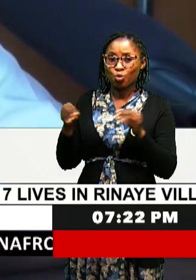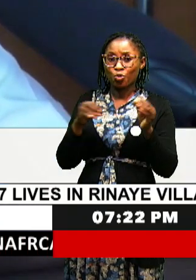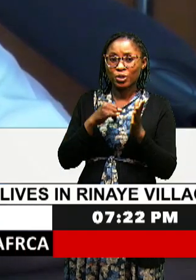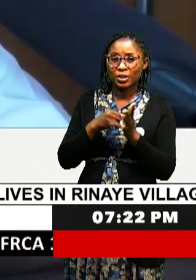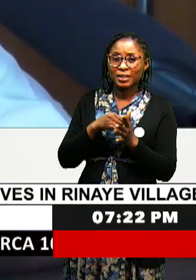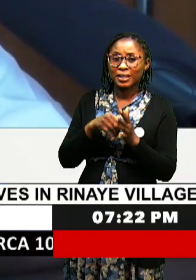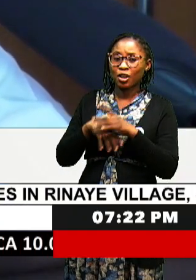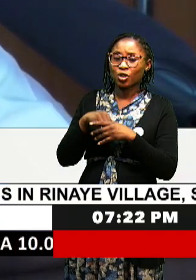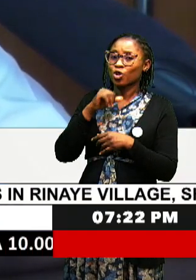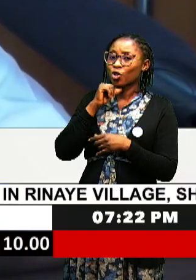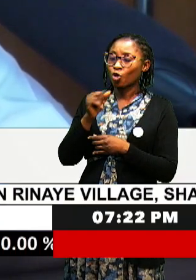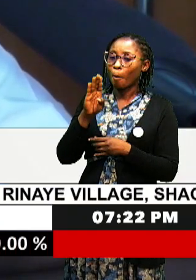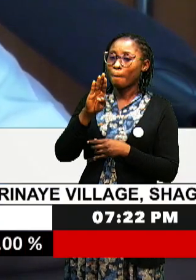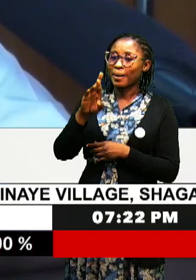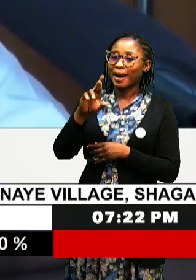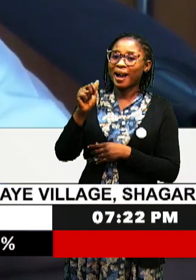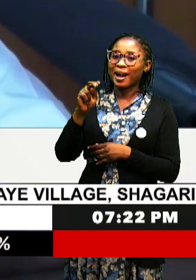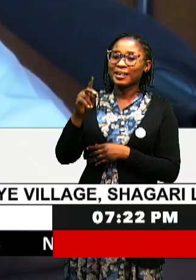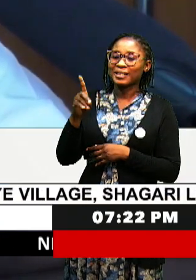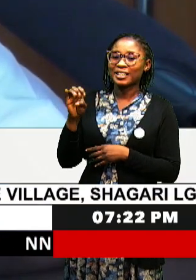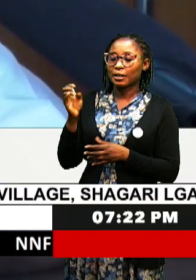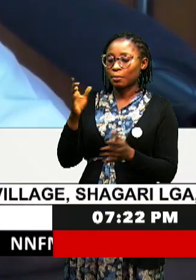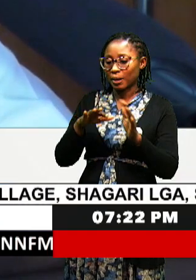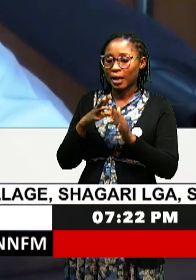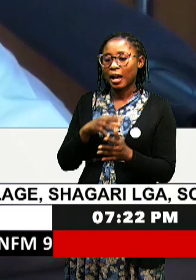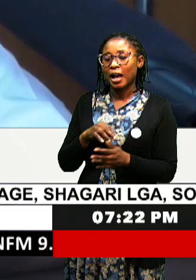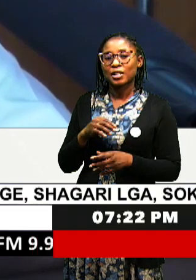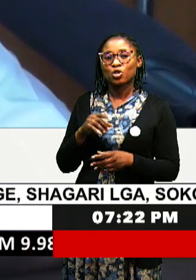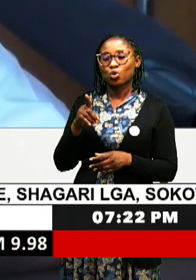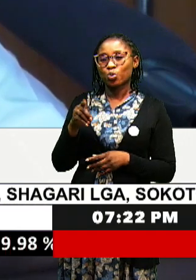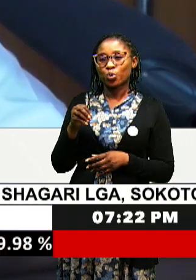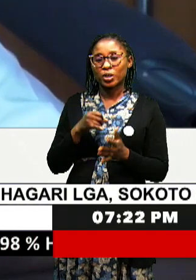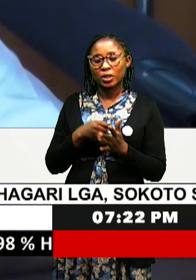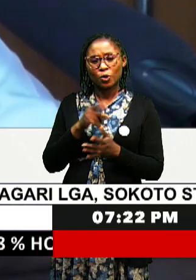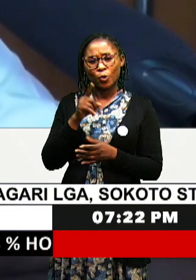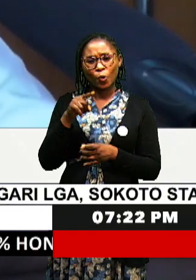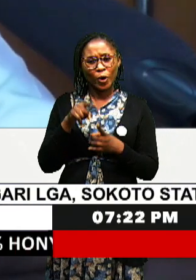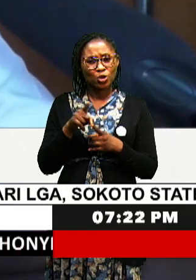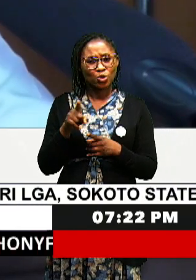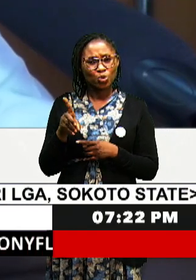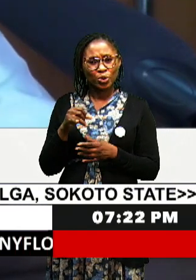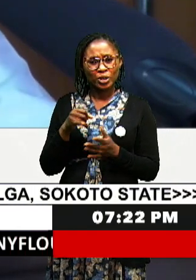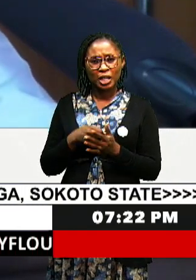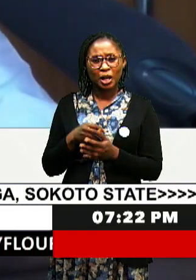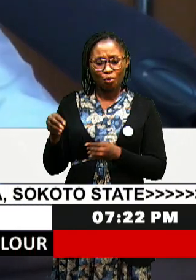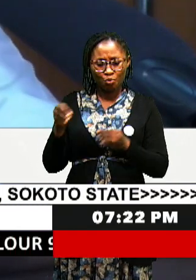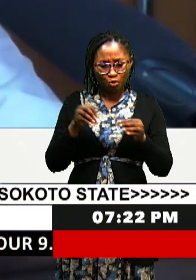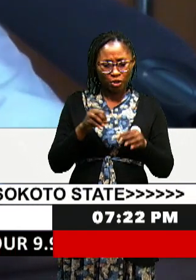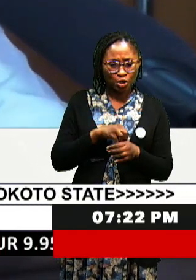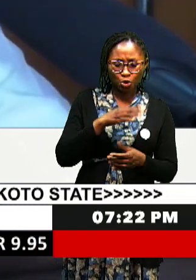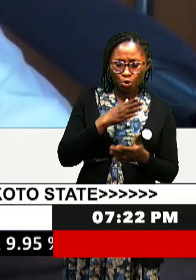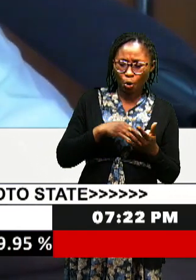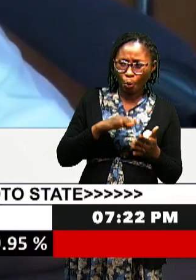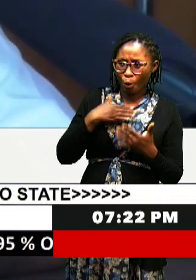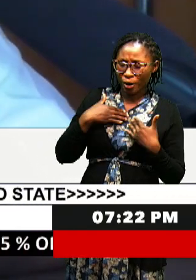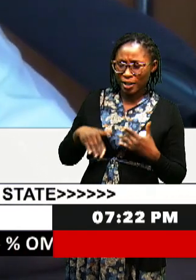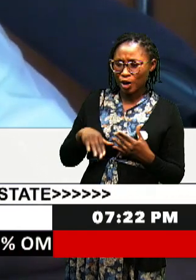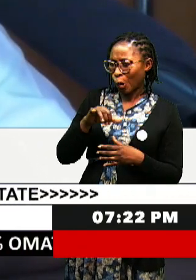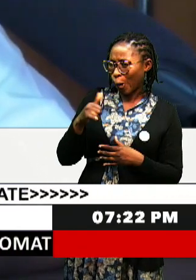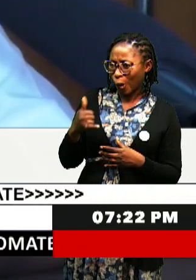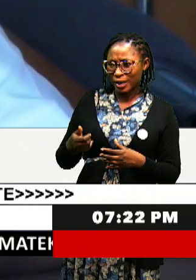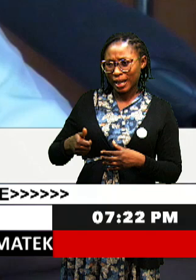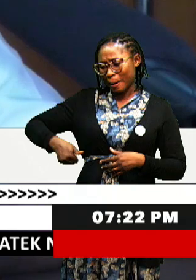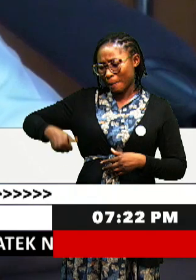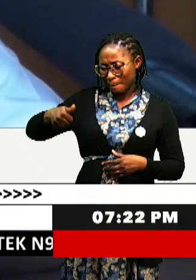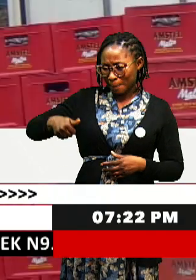package and give them. But by the time you mill rice for somebody, you put it in somebody else's branded packaging, that